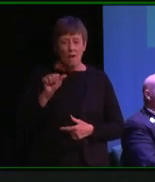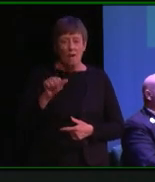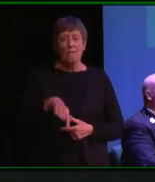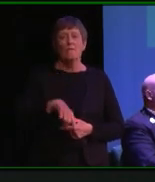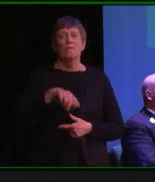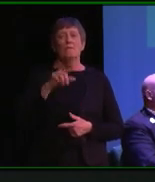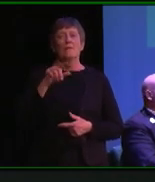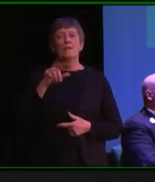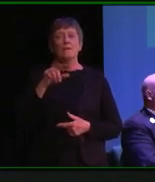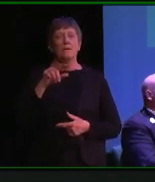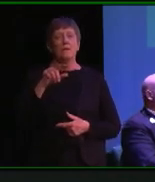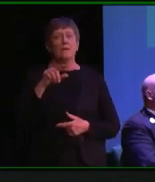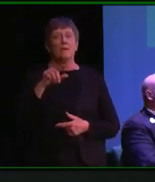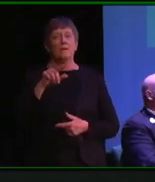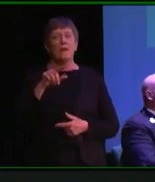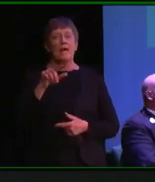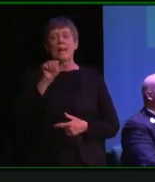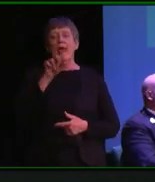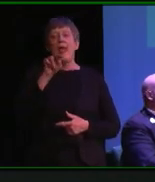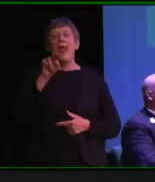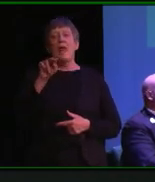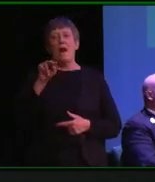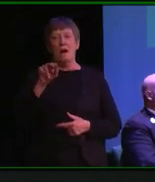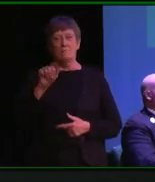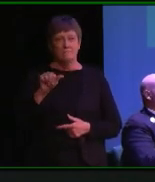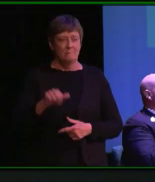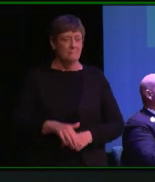and Inna Zagvizdina. Sorry.